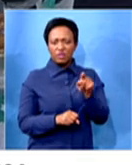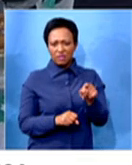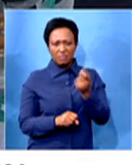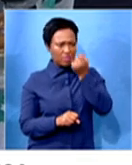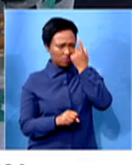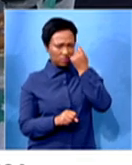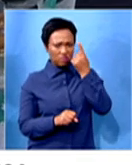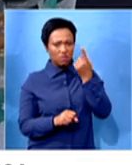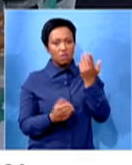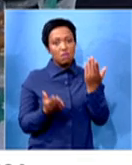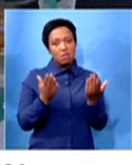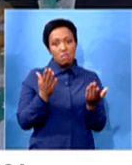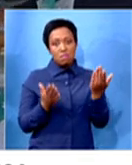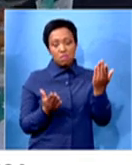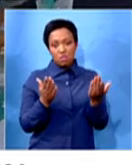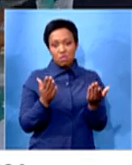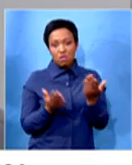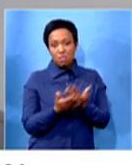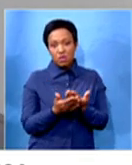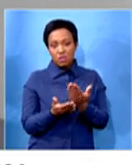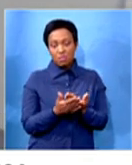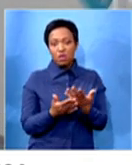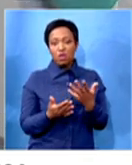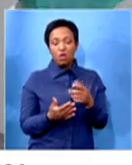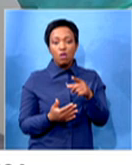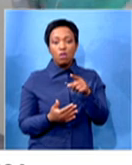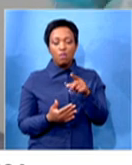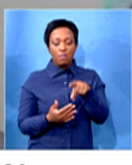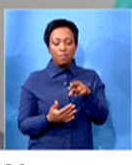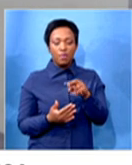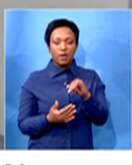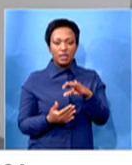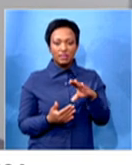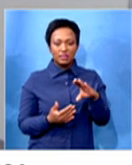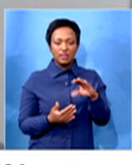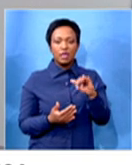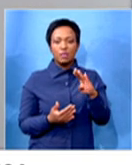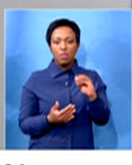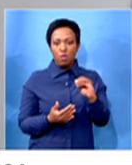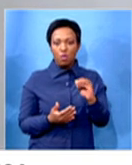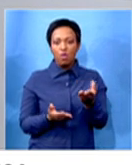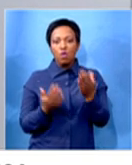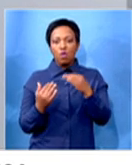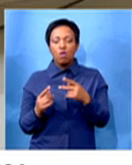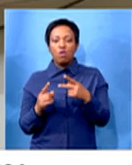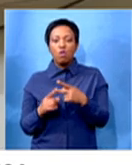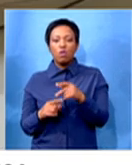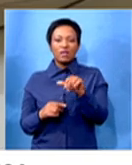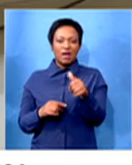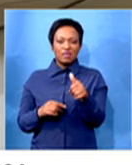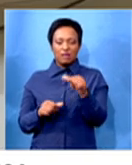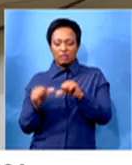that they may fall into the arm of the placebo, or they may fall into the arm of the active ingredient, which, remember,